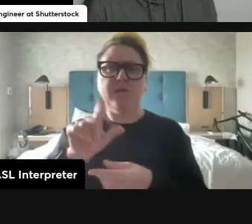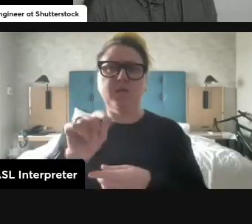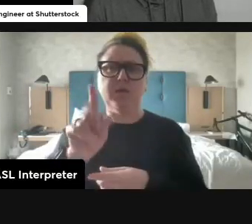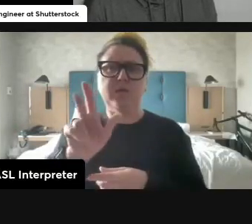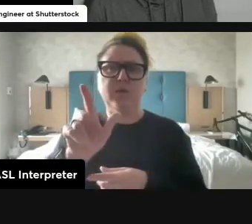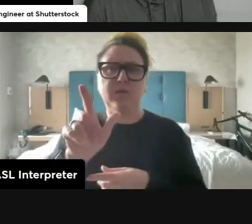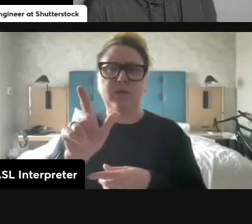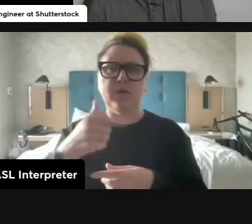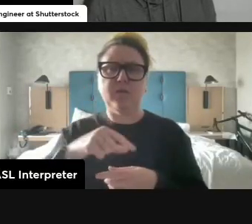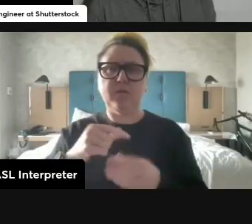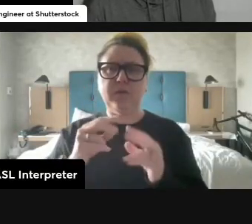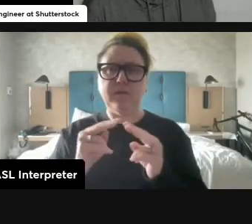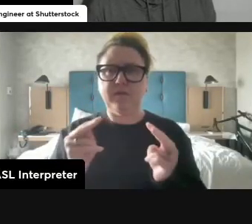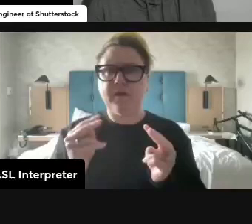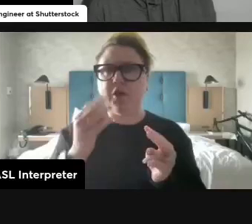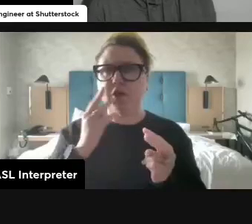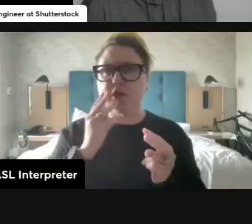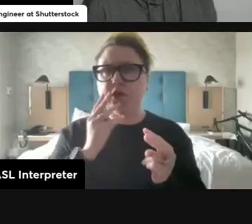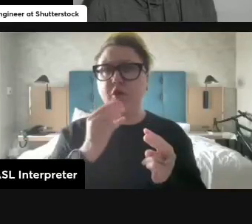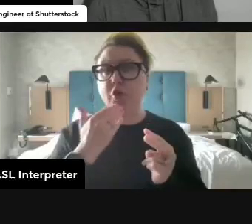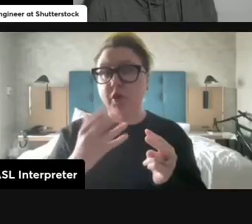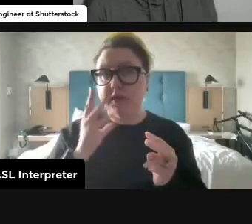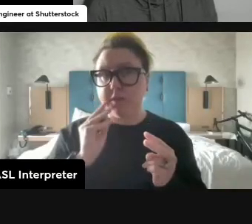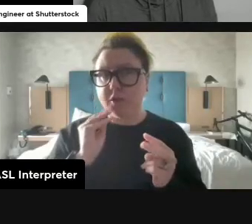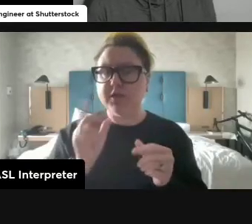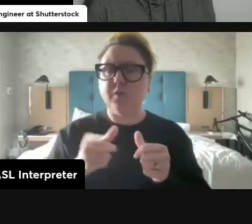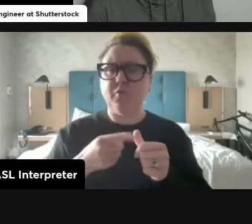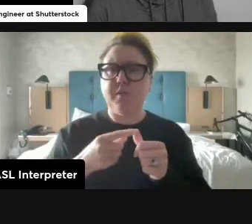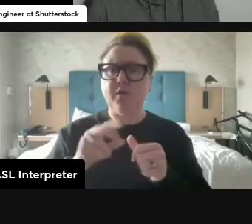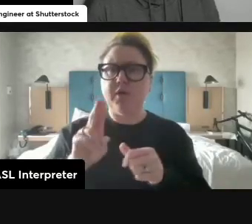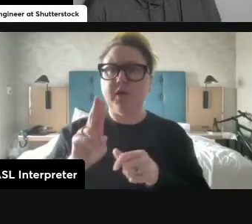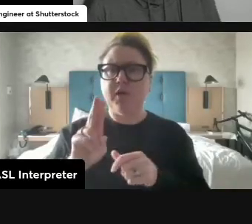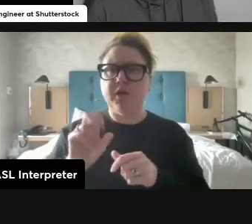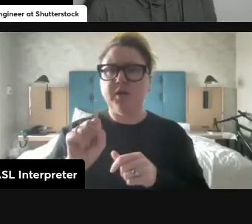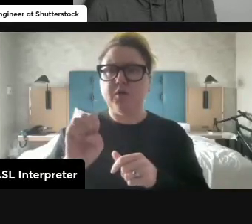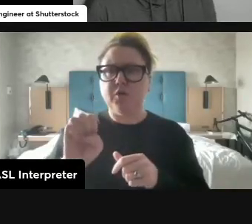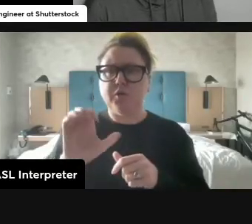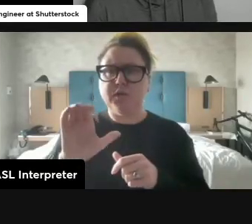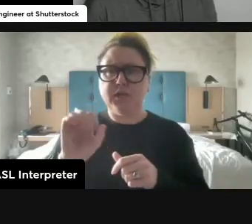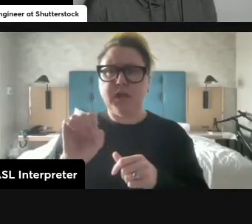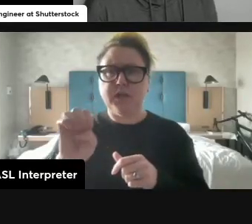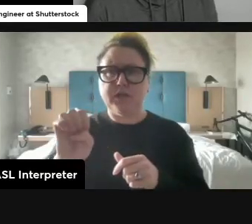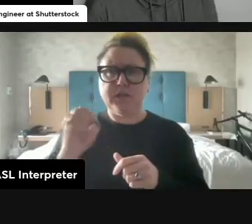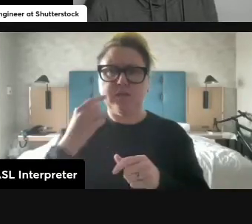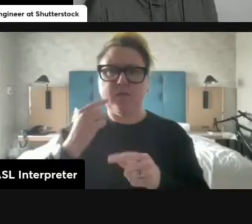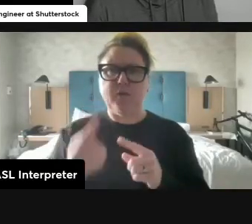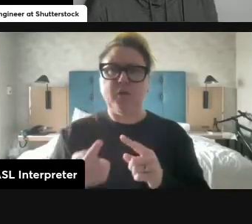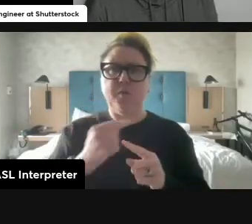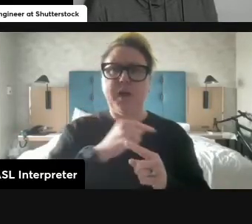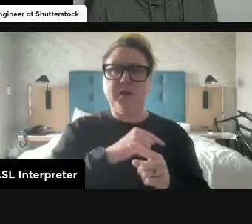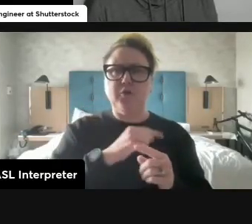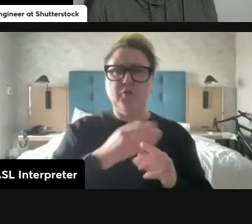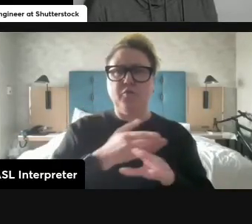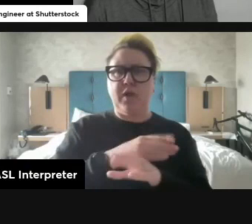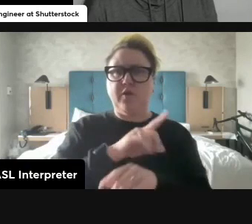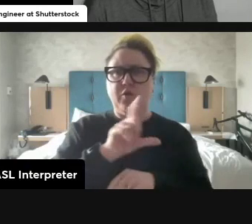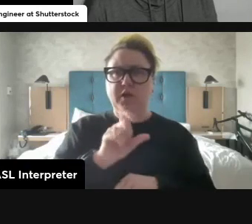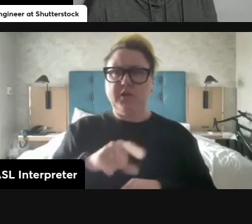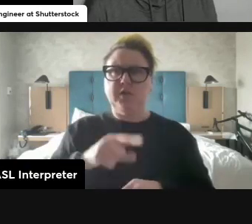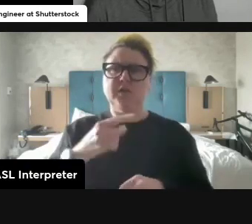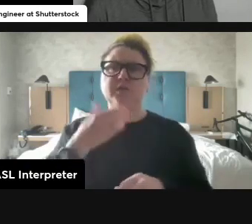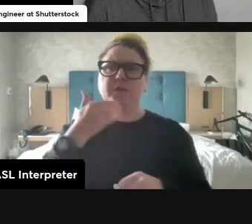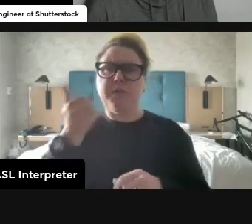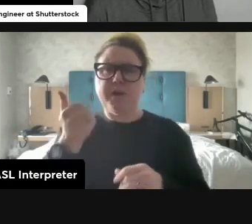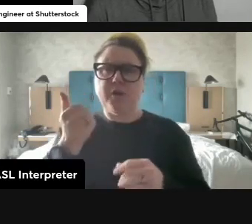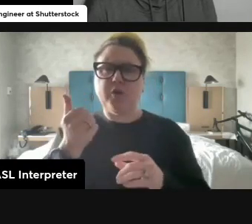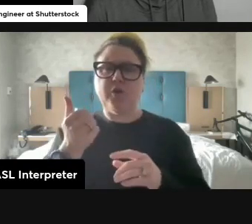experience. Our primary use case, to kind of go back to the prior question, was a better source